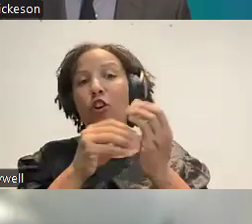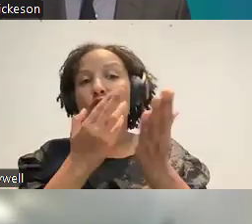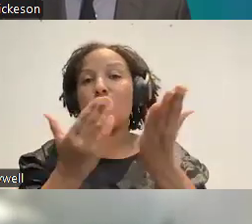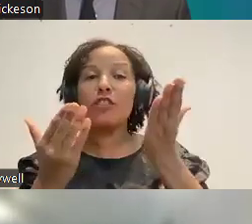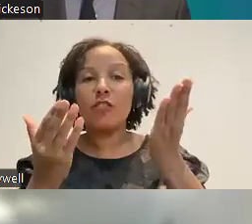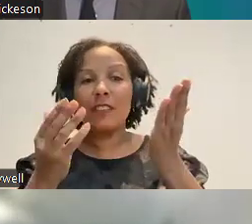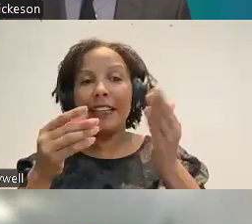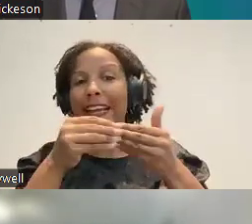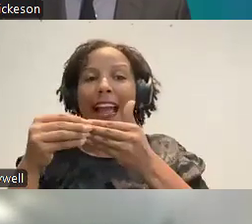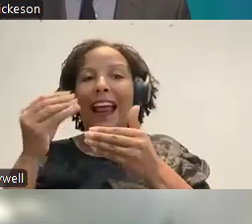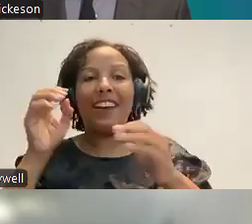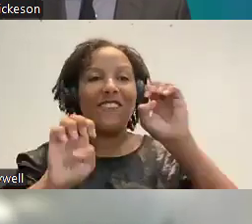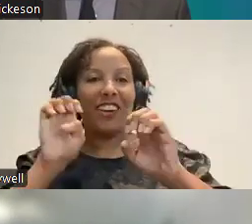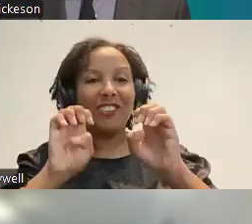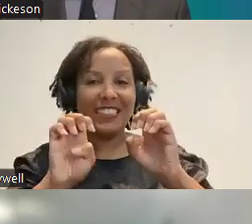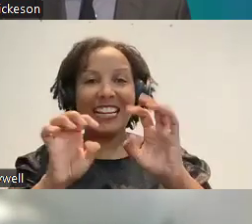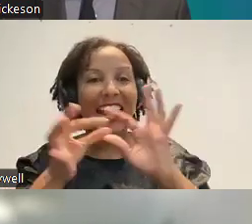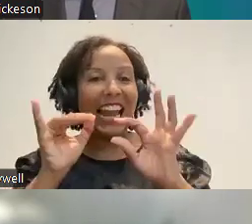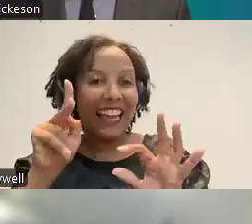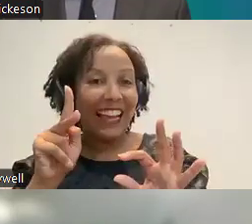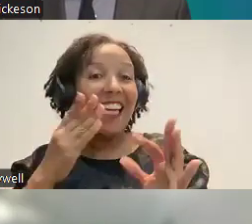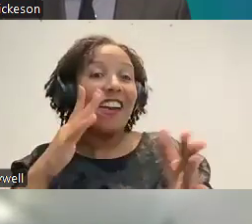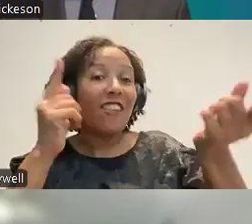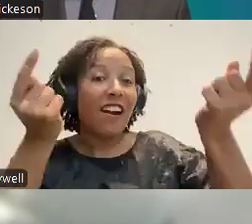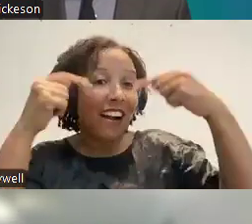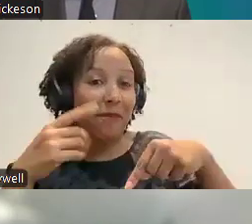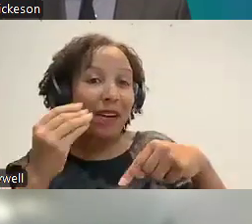link. So thank you all so much for coming, and again, we will stick around for questions.